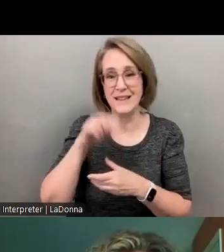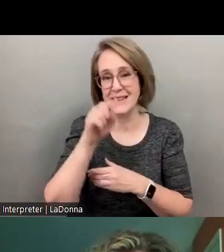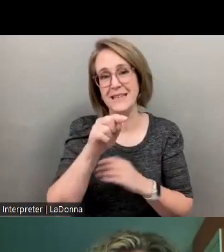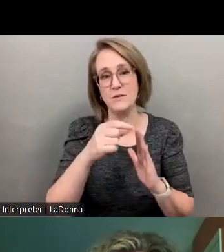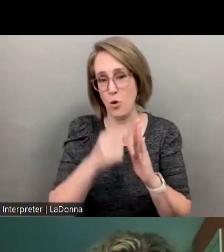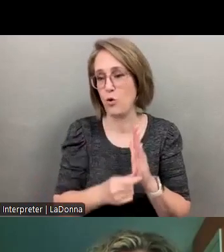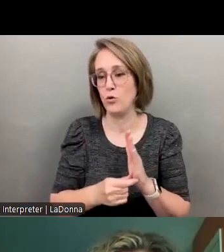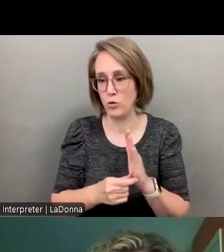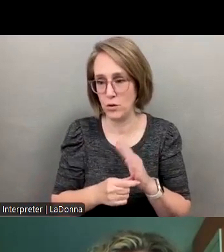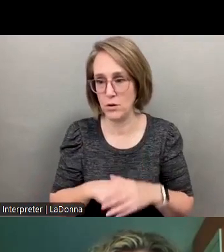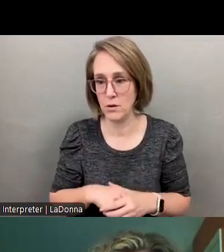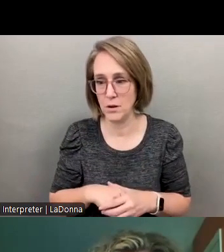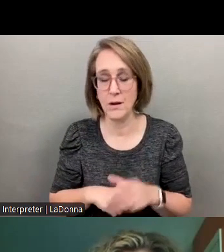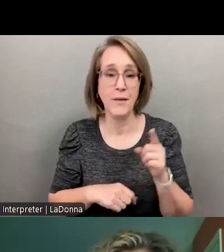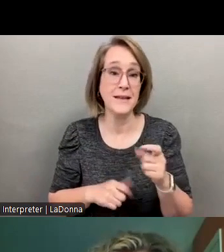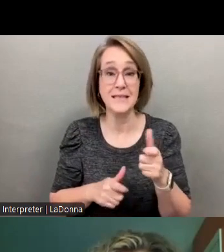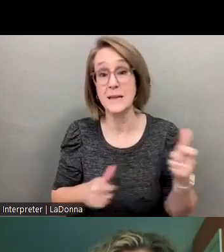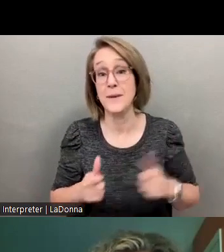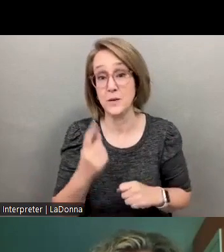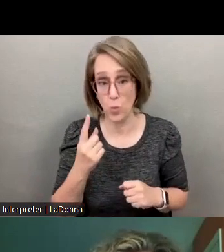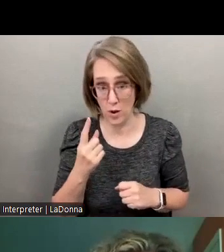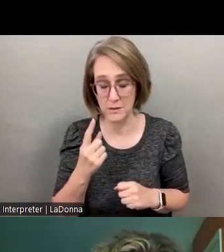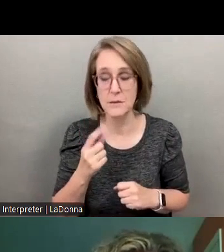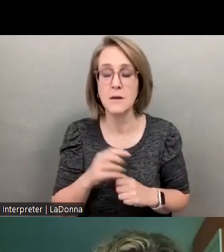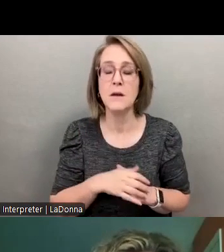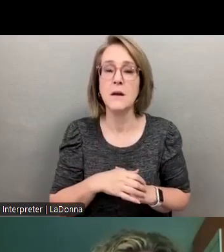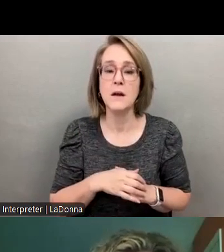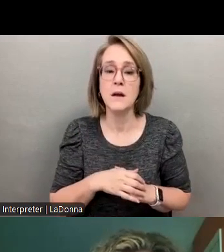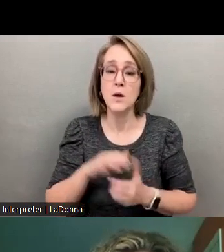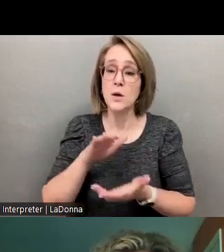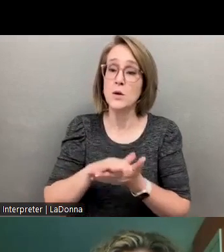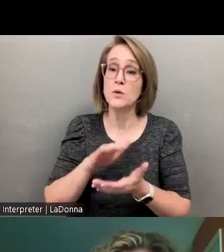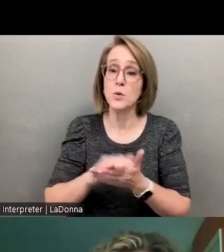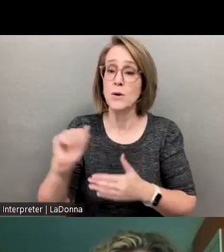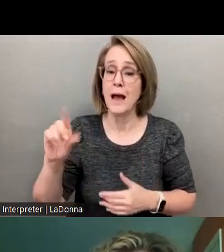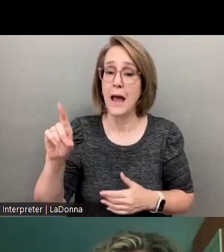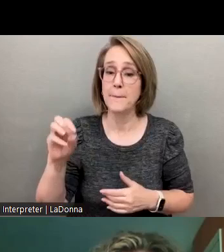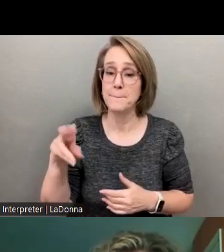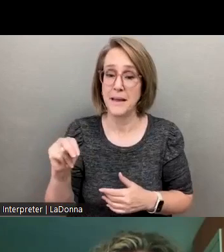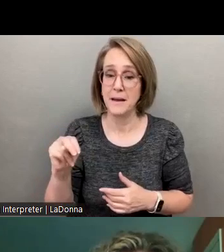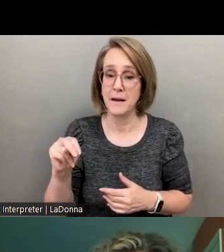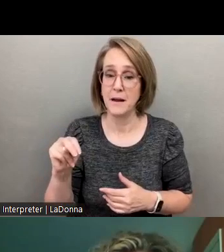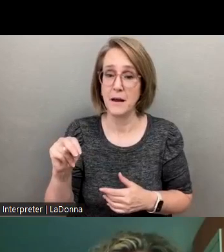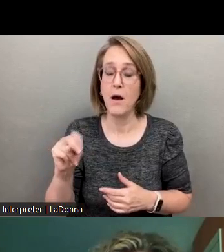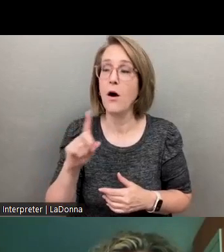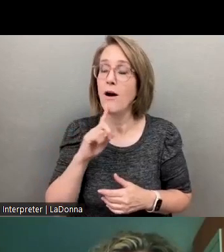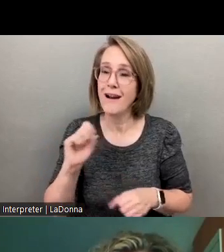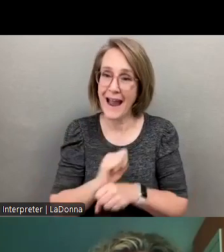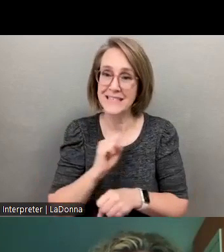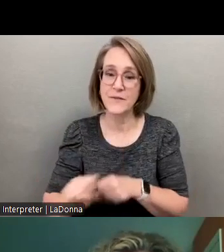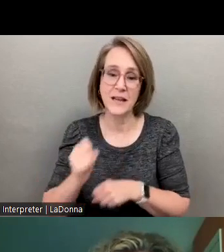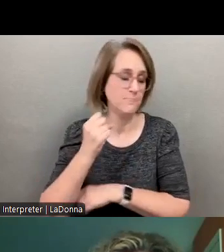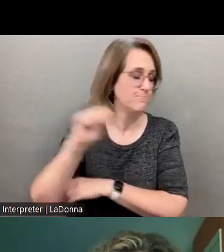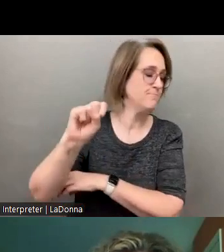biggest problem we have, is school administrators in particular are often actively hostile to